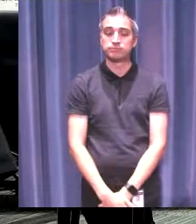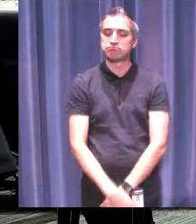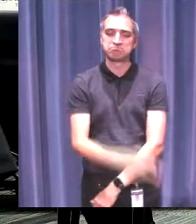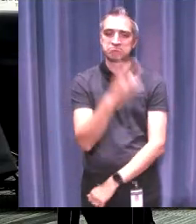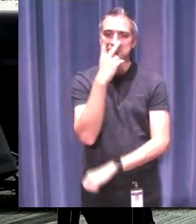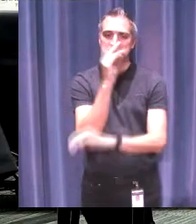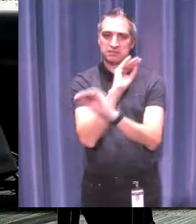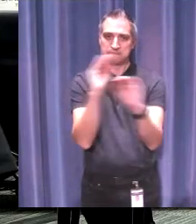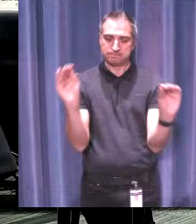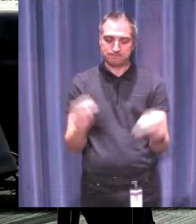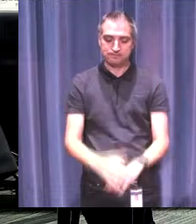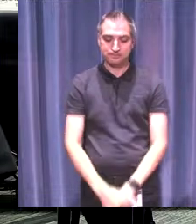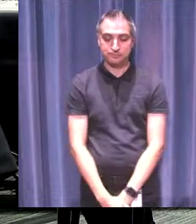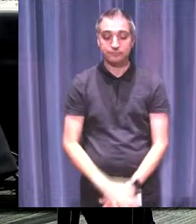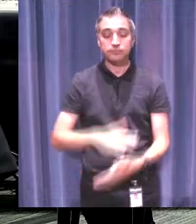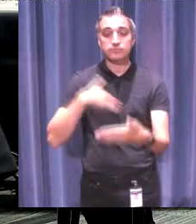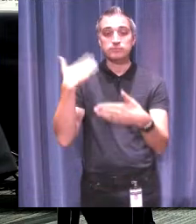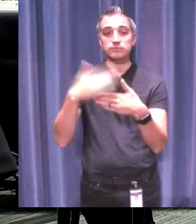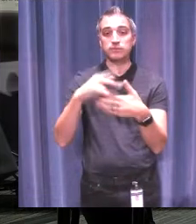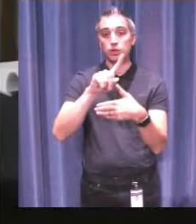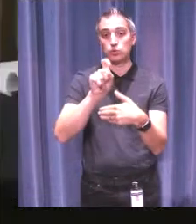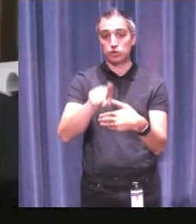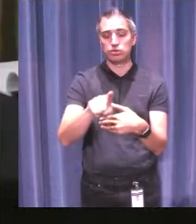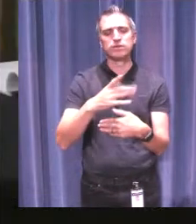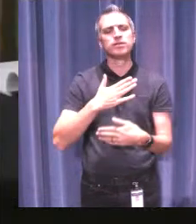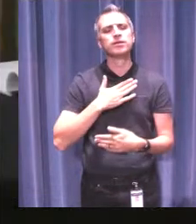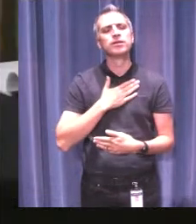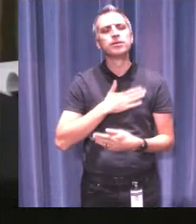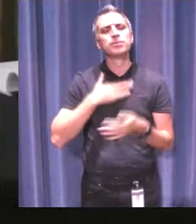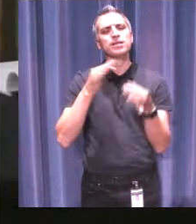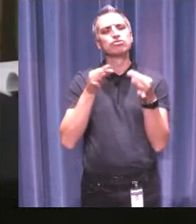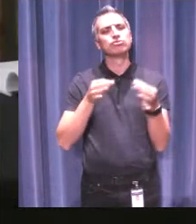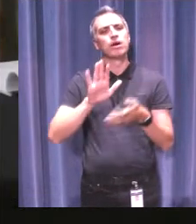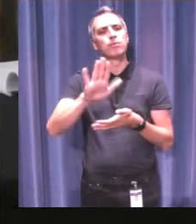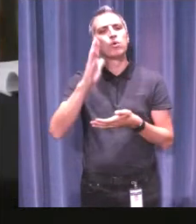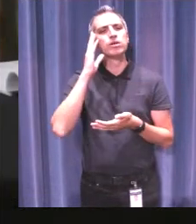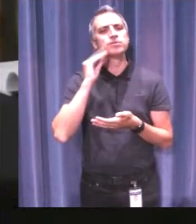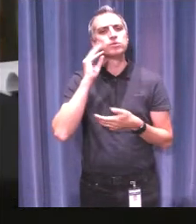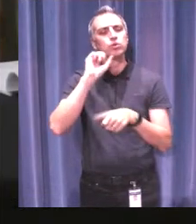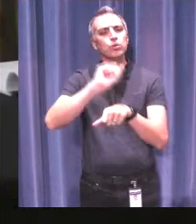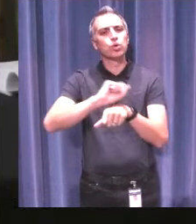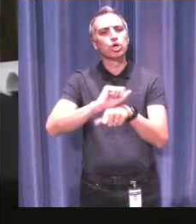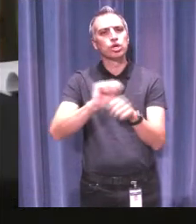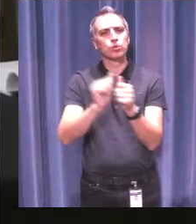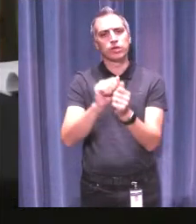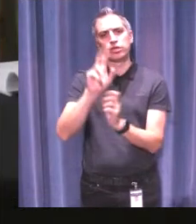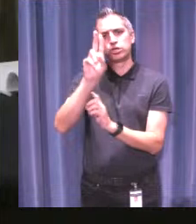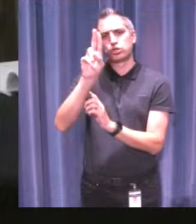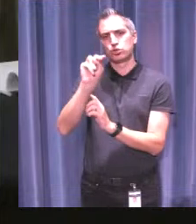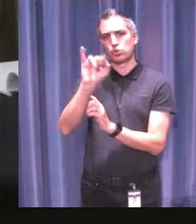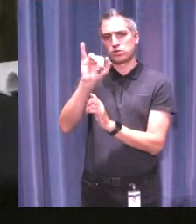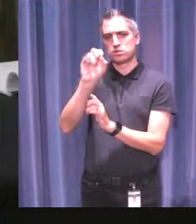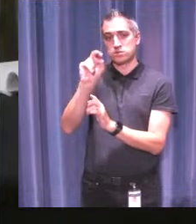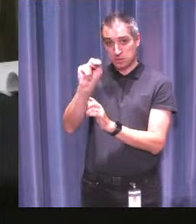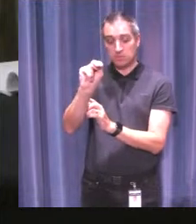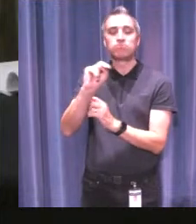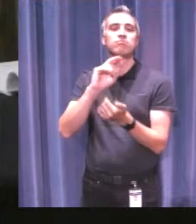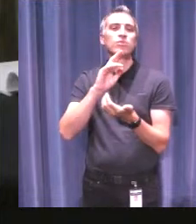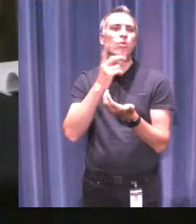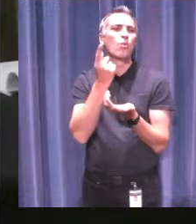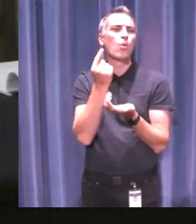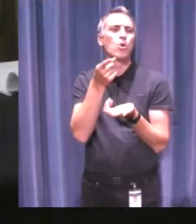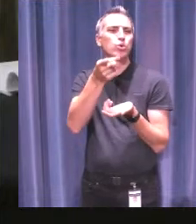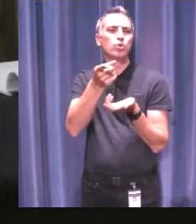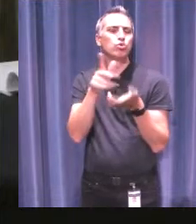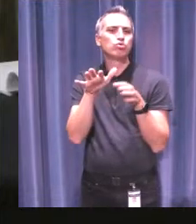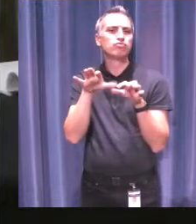Seeing none. The next question, please describe your experience working in a unionized environment and what you have done